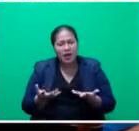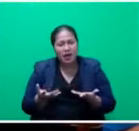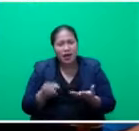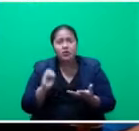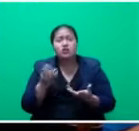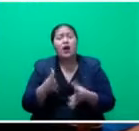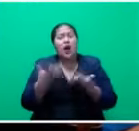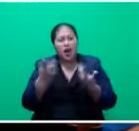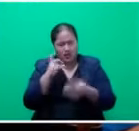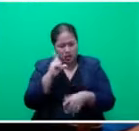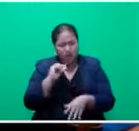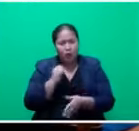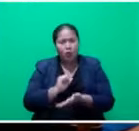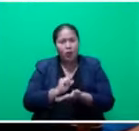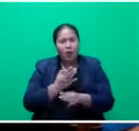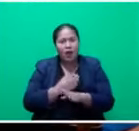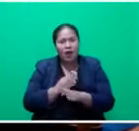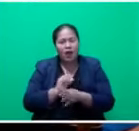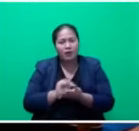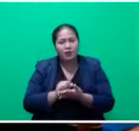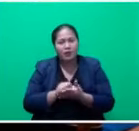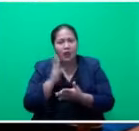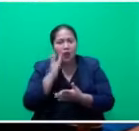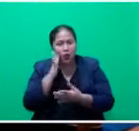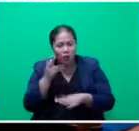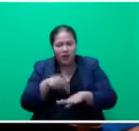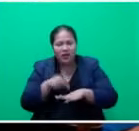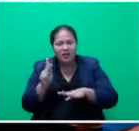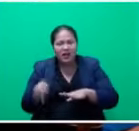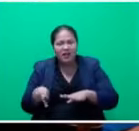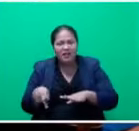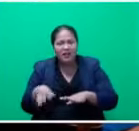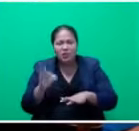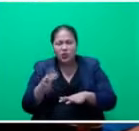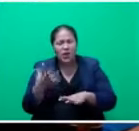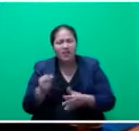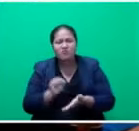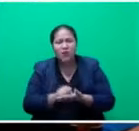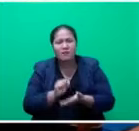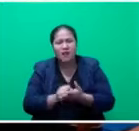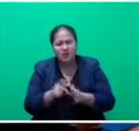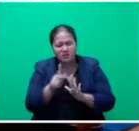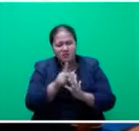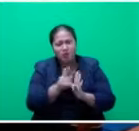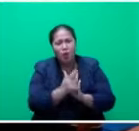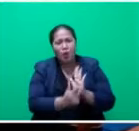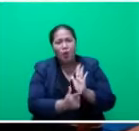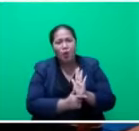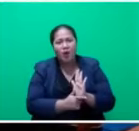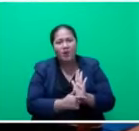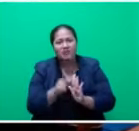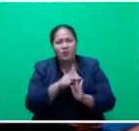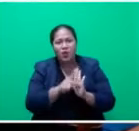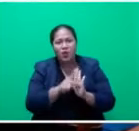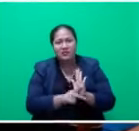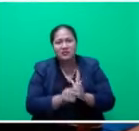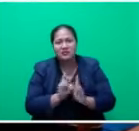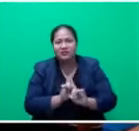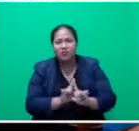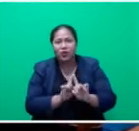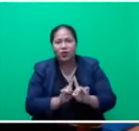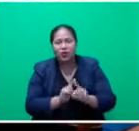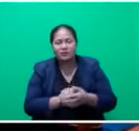the government makes such inefficient laws and inefficient policies? Then, Mr. Speaker, there was one